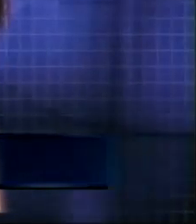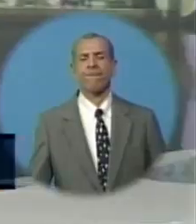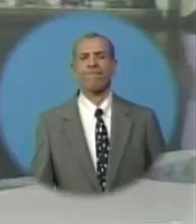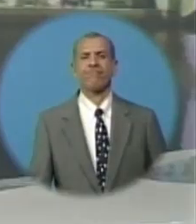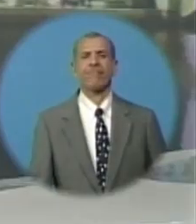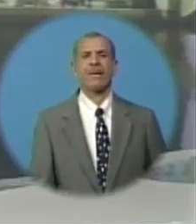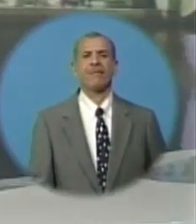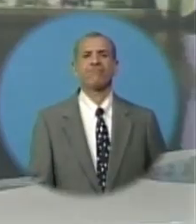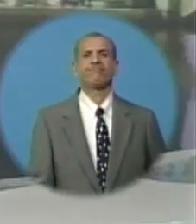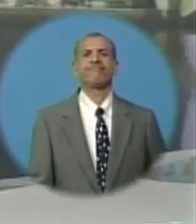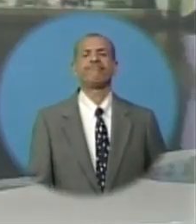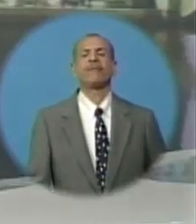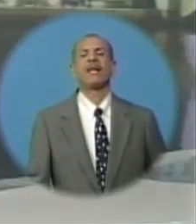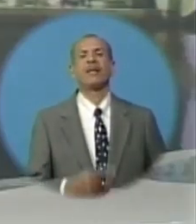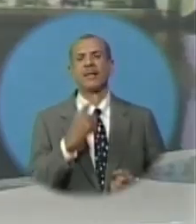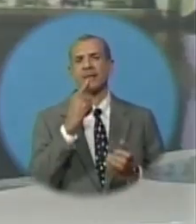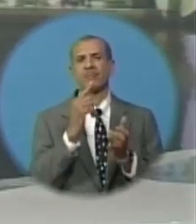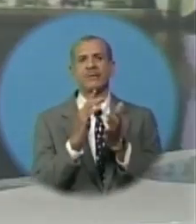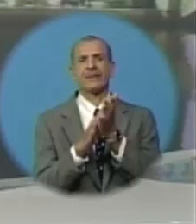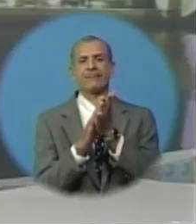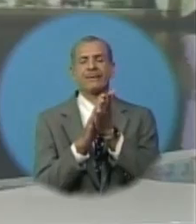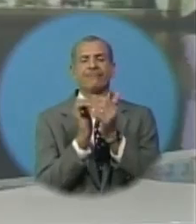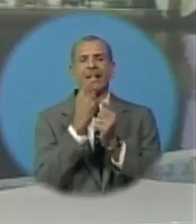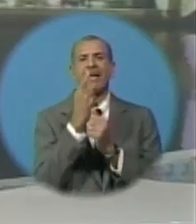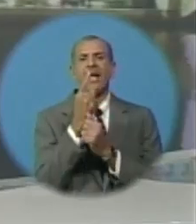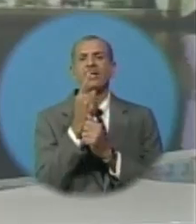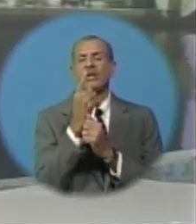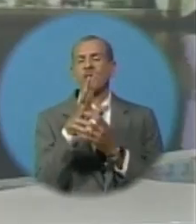Cambridge. Congrats, Denise. Well, still to come, a look